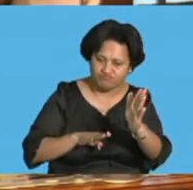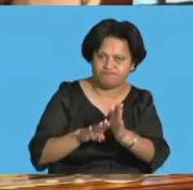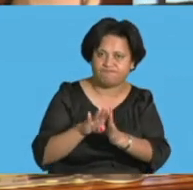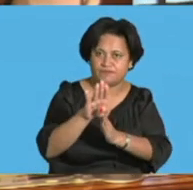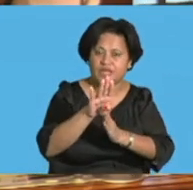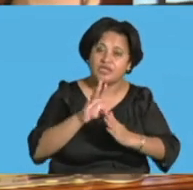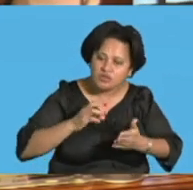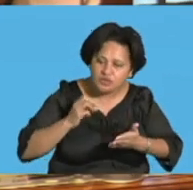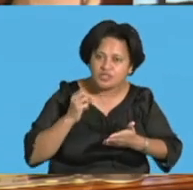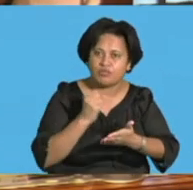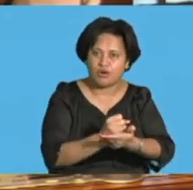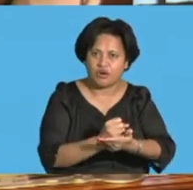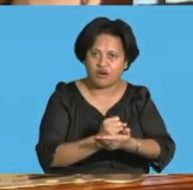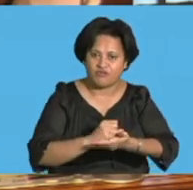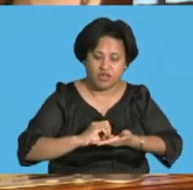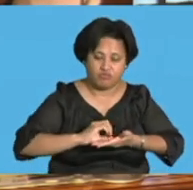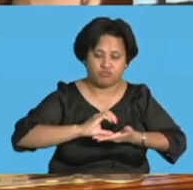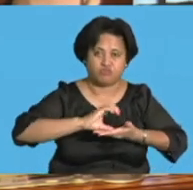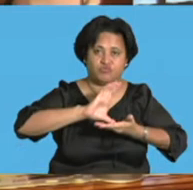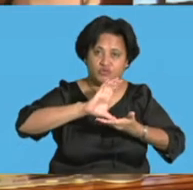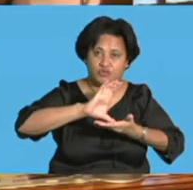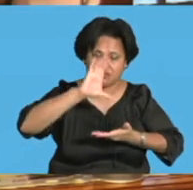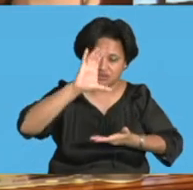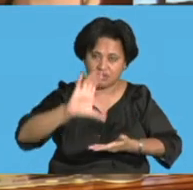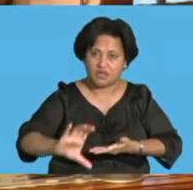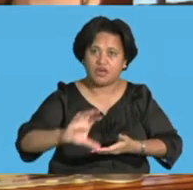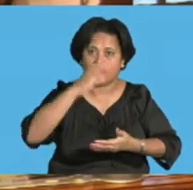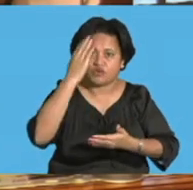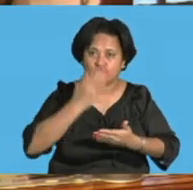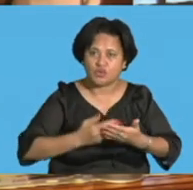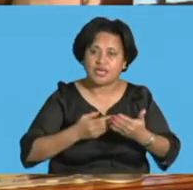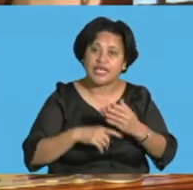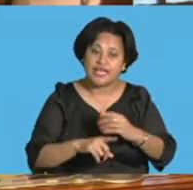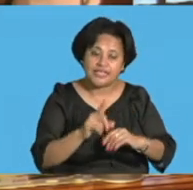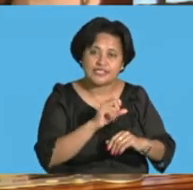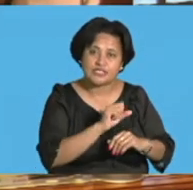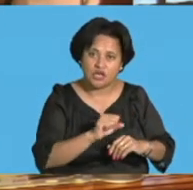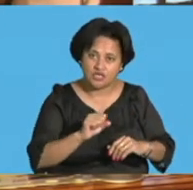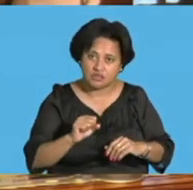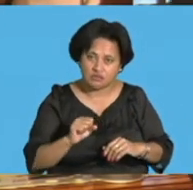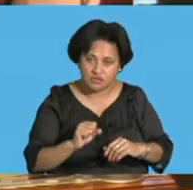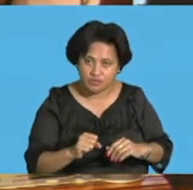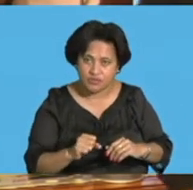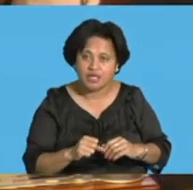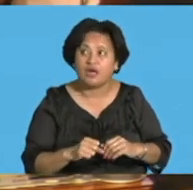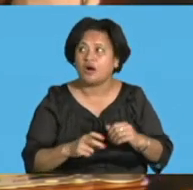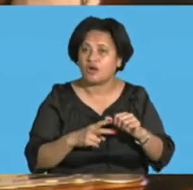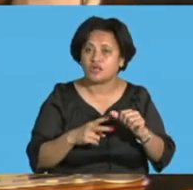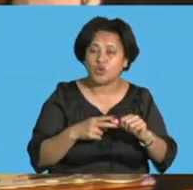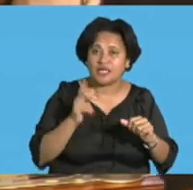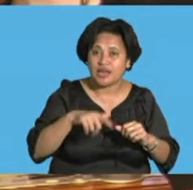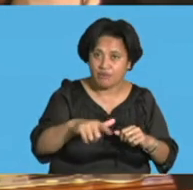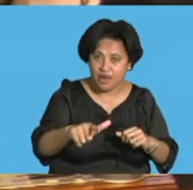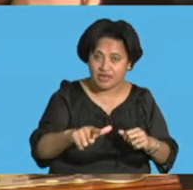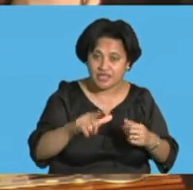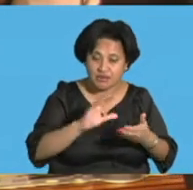this, the largest grant is augmented by funding for students through the TSLB. The capital grant for Lambasa campus will add